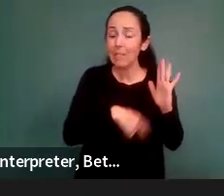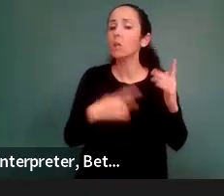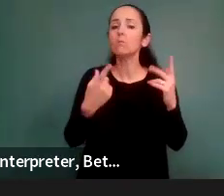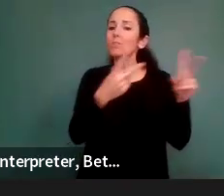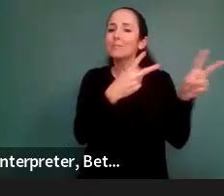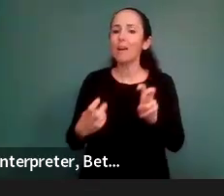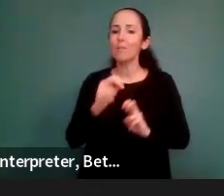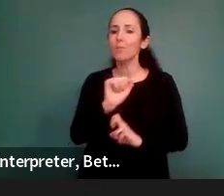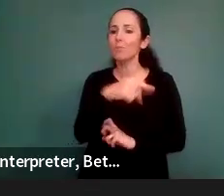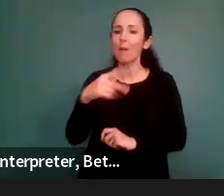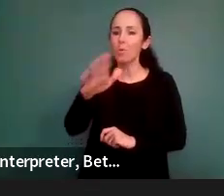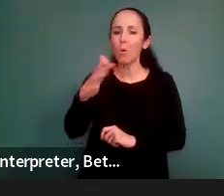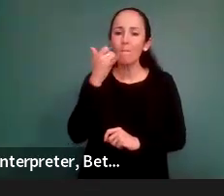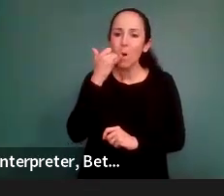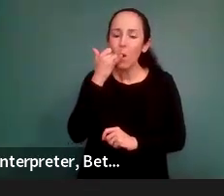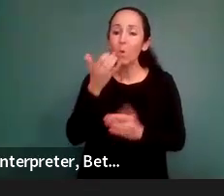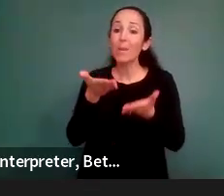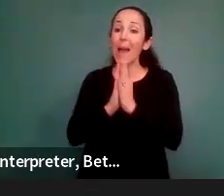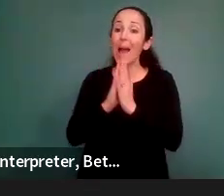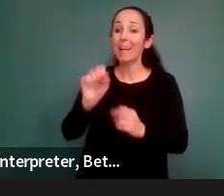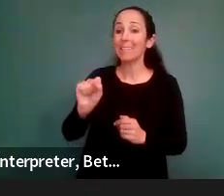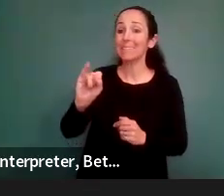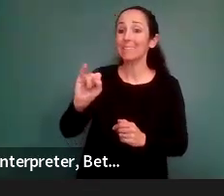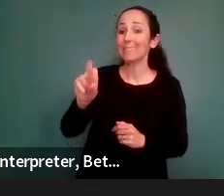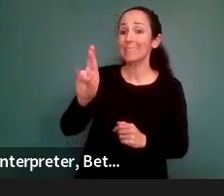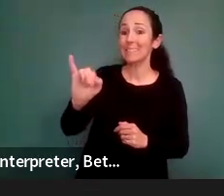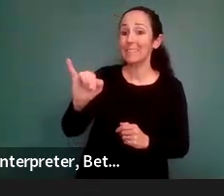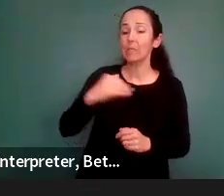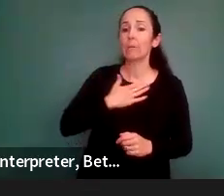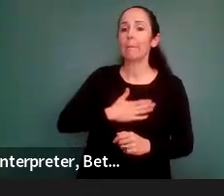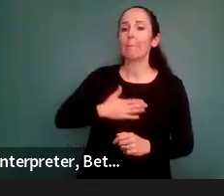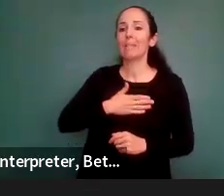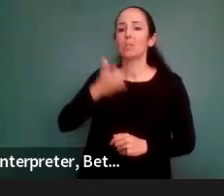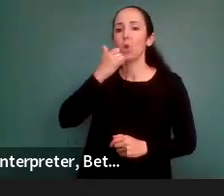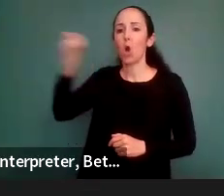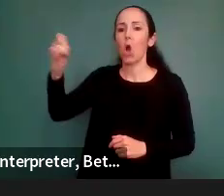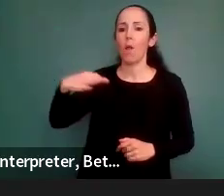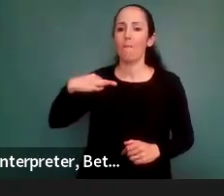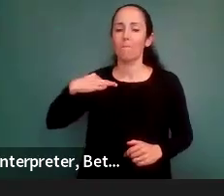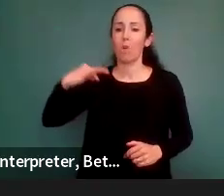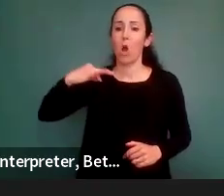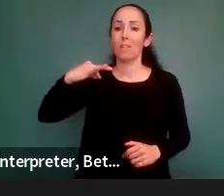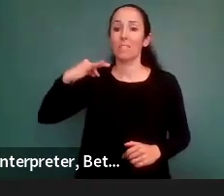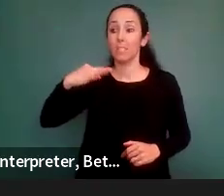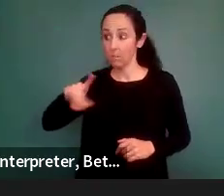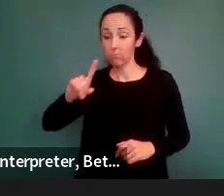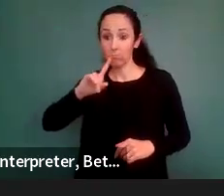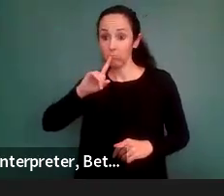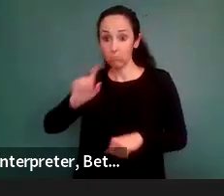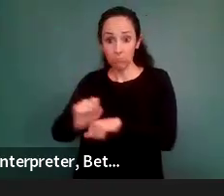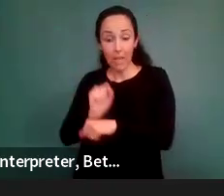phone, ask Siri to call volunteer, and you'll have a live rep on the